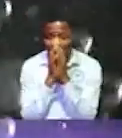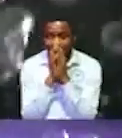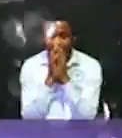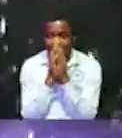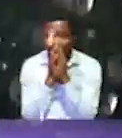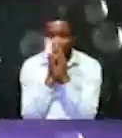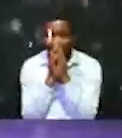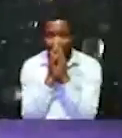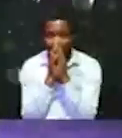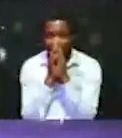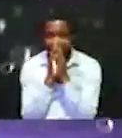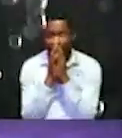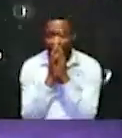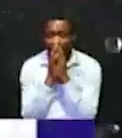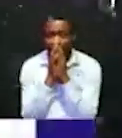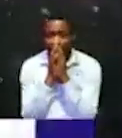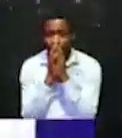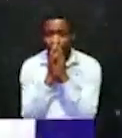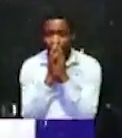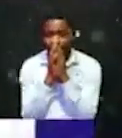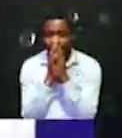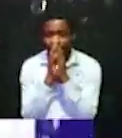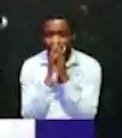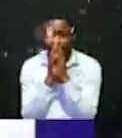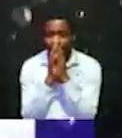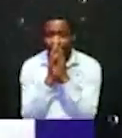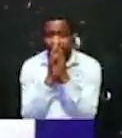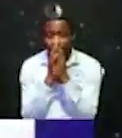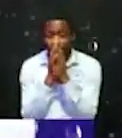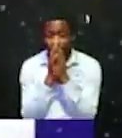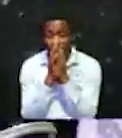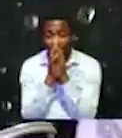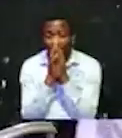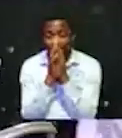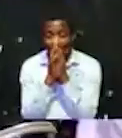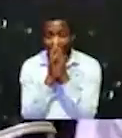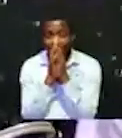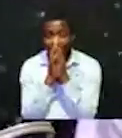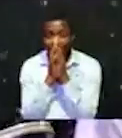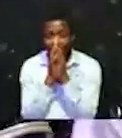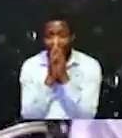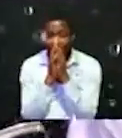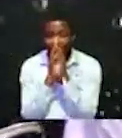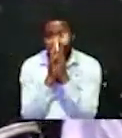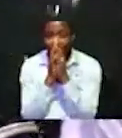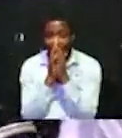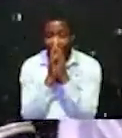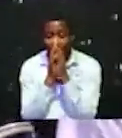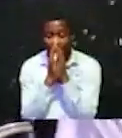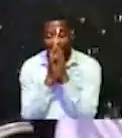Brondaba Ye Branduba Duba Sata Yabari Andaya Rokotolobo Zida Baya